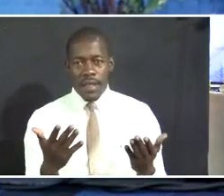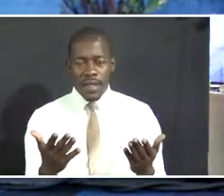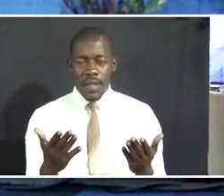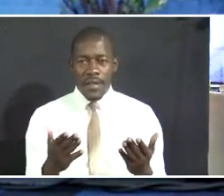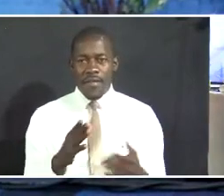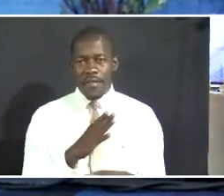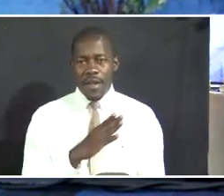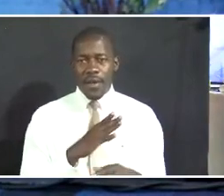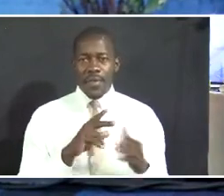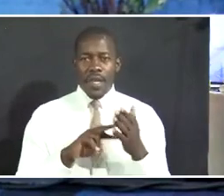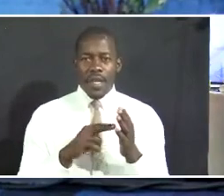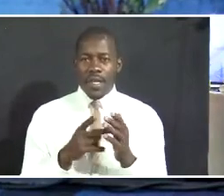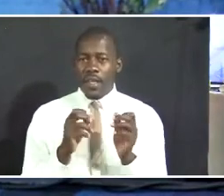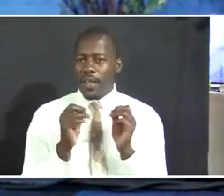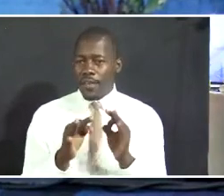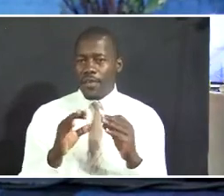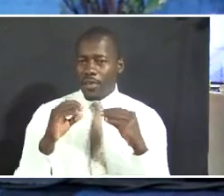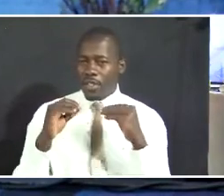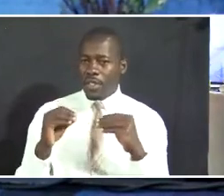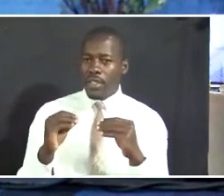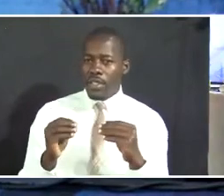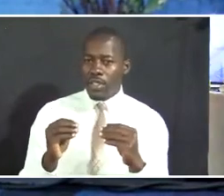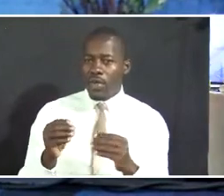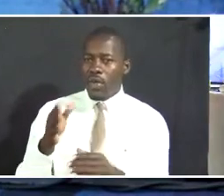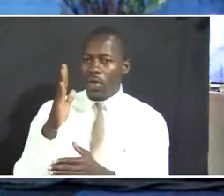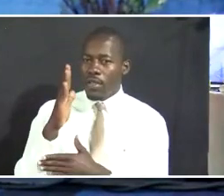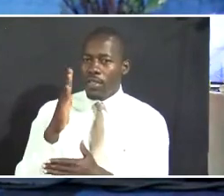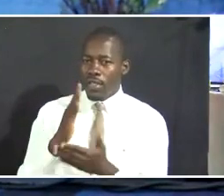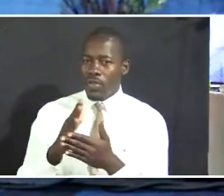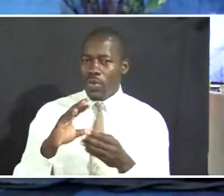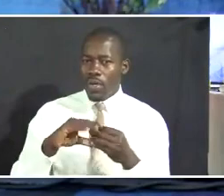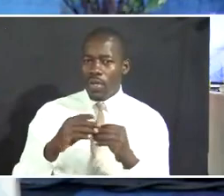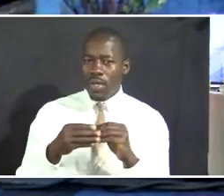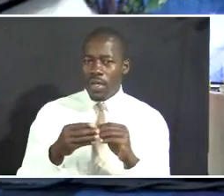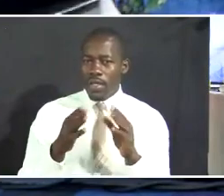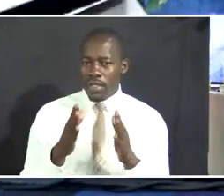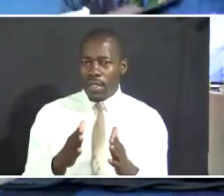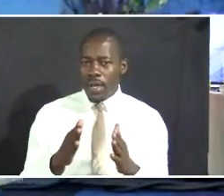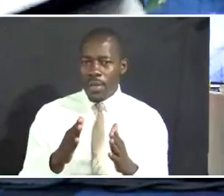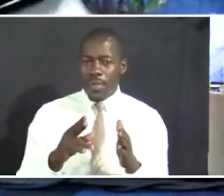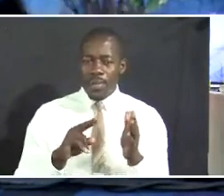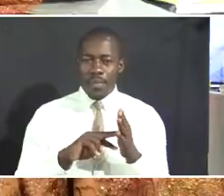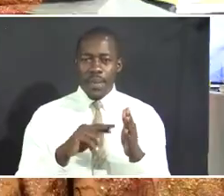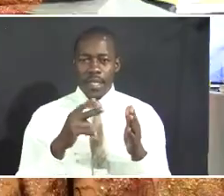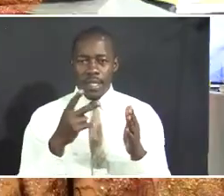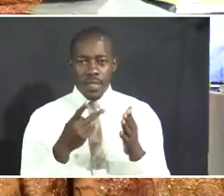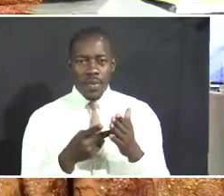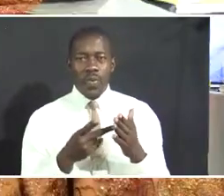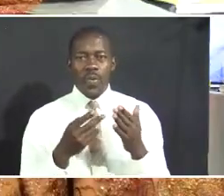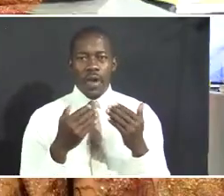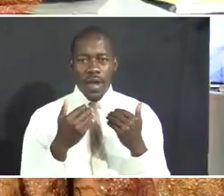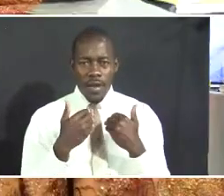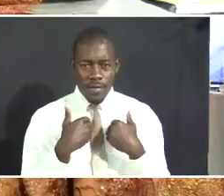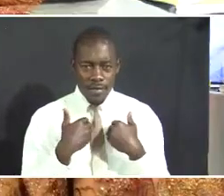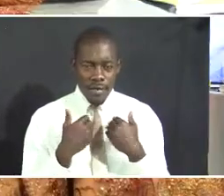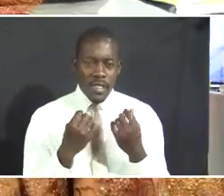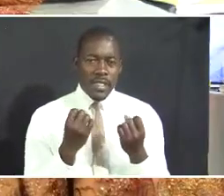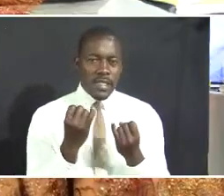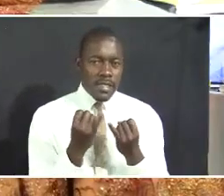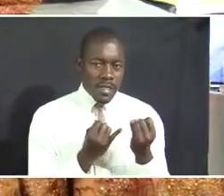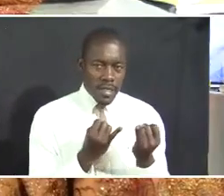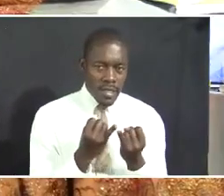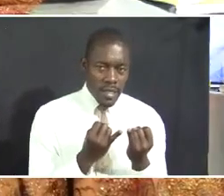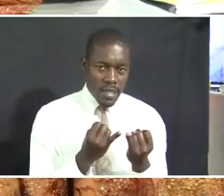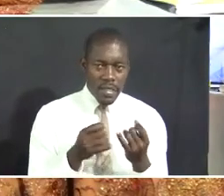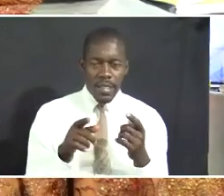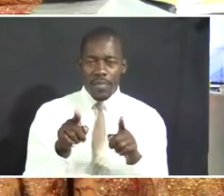you teach that God is the creator, then it also means you are teaching that there is something called Sabbath, and there is something called God,